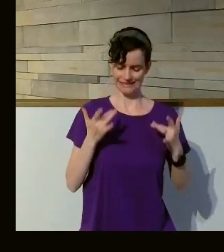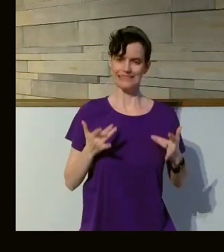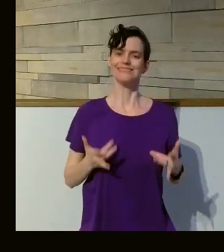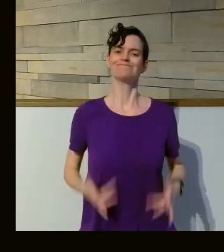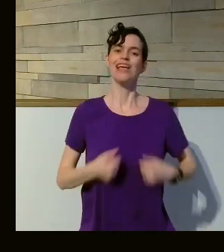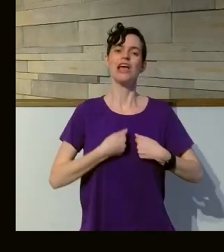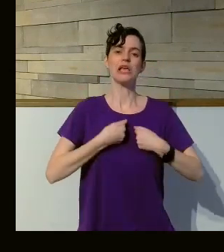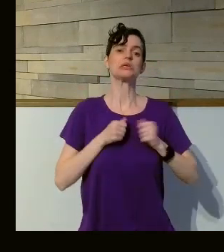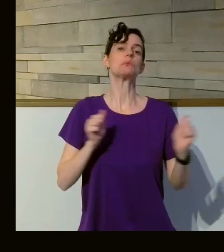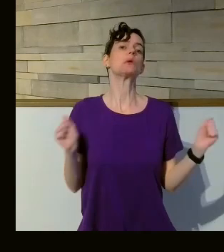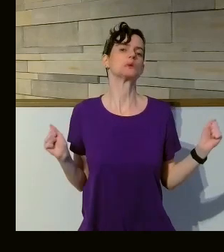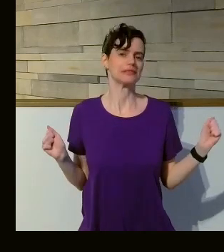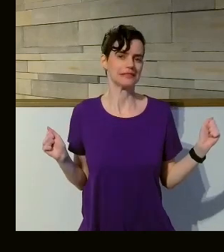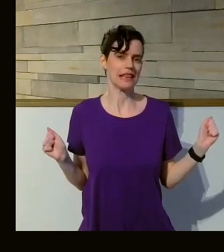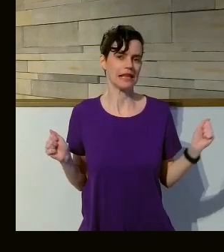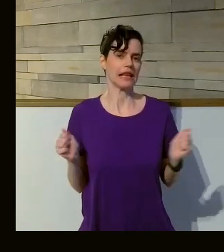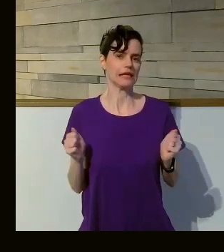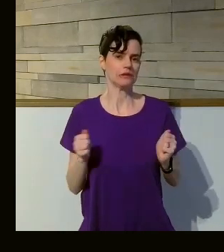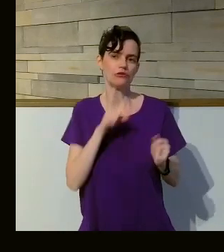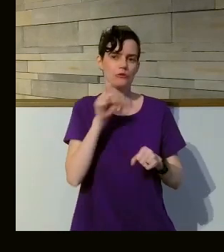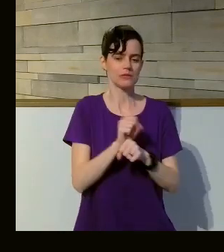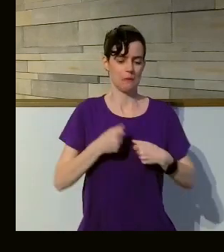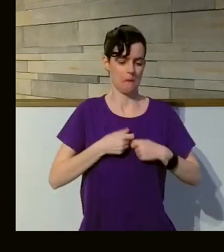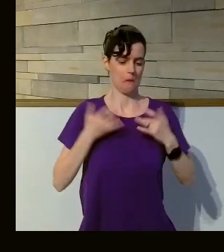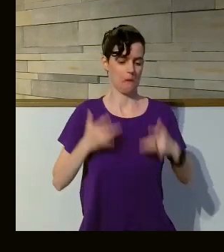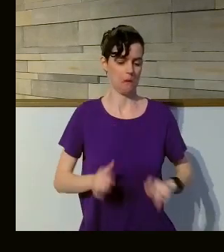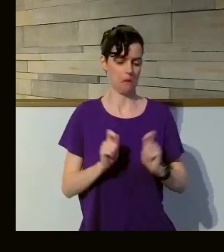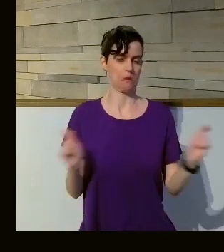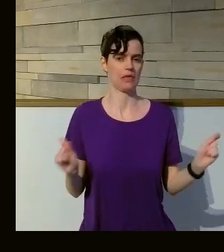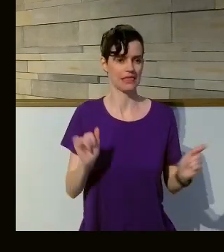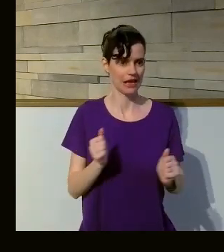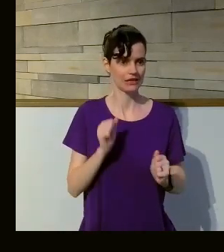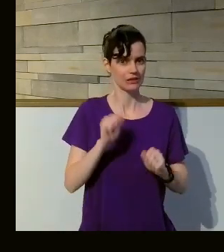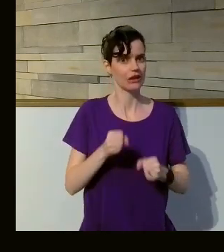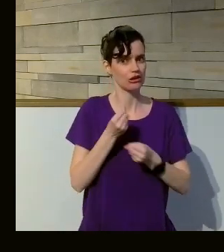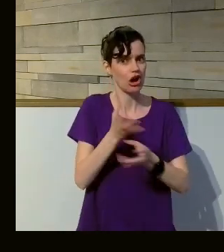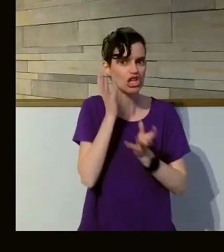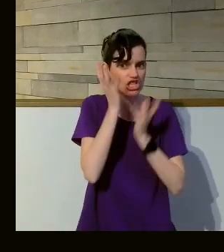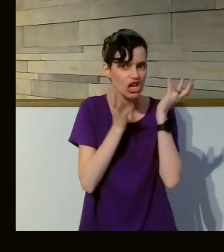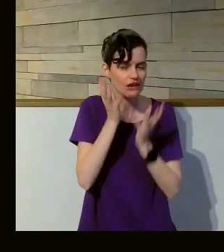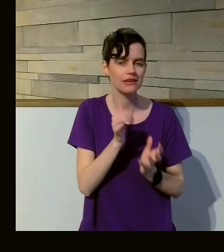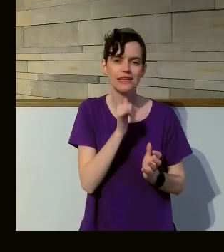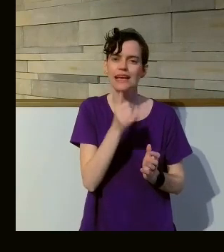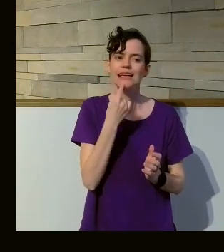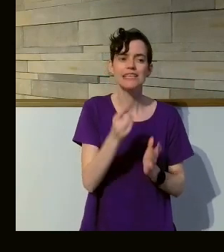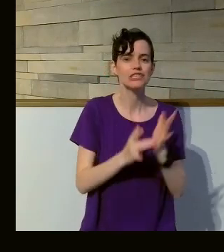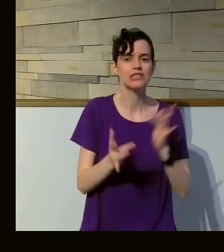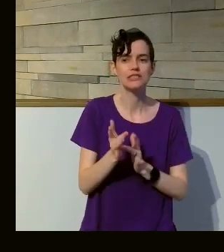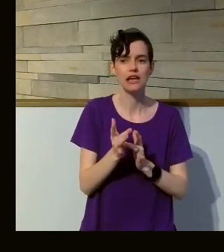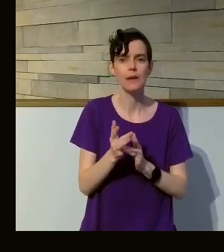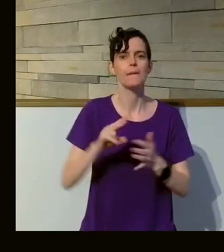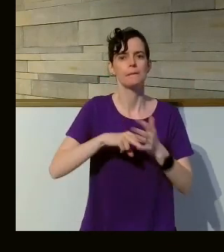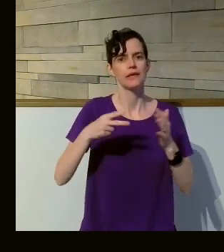you're exposed. Literally, right? Literally, which was a shame in that society at that time. Now, Jesus isn't saying, I want you to